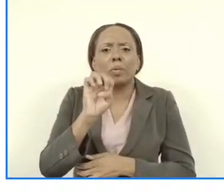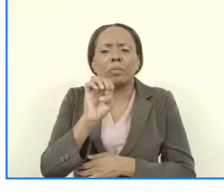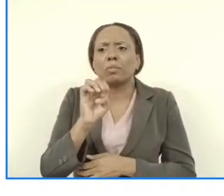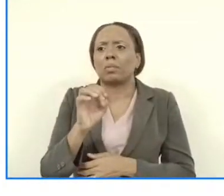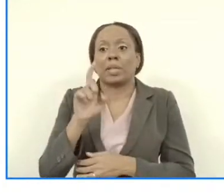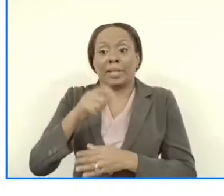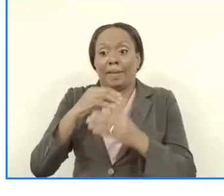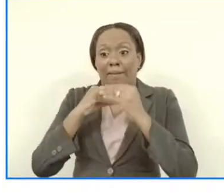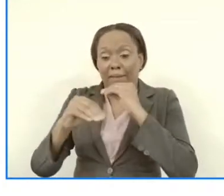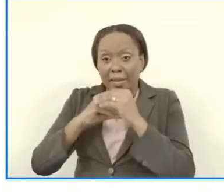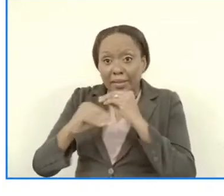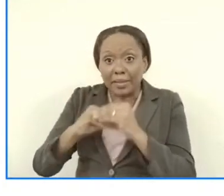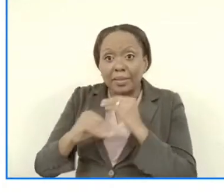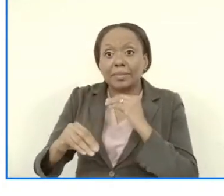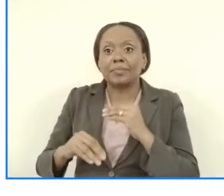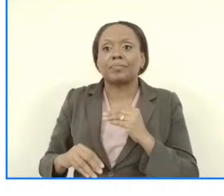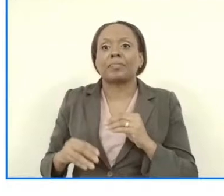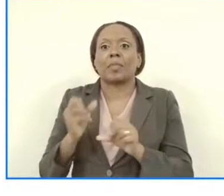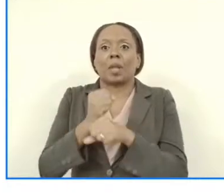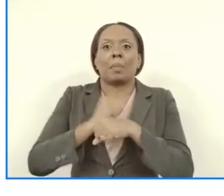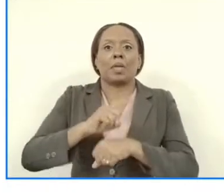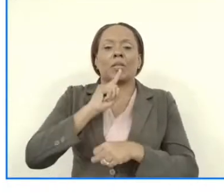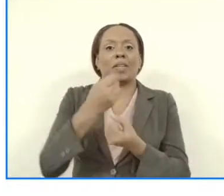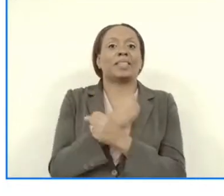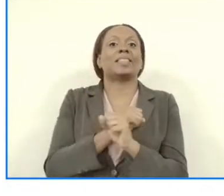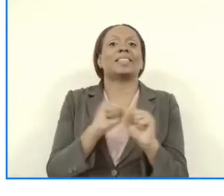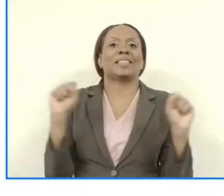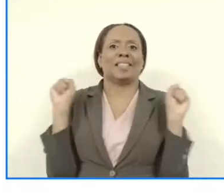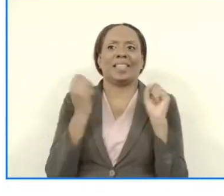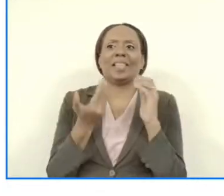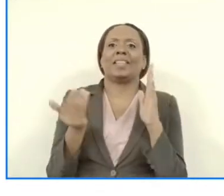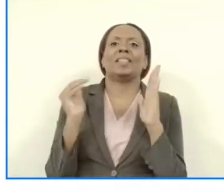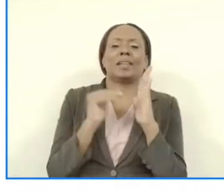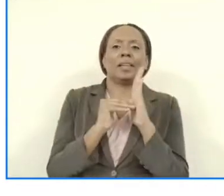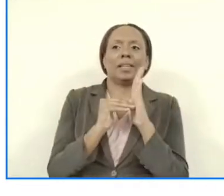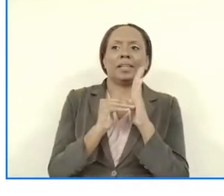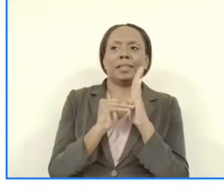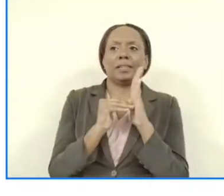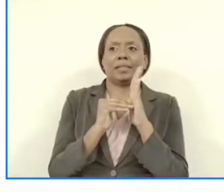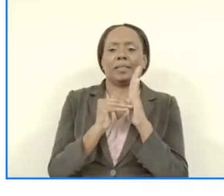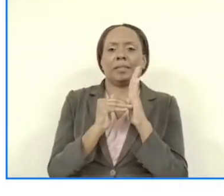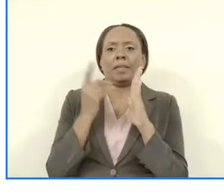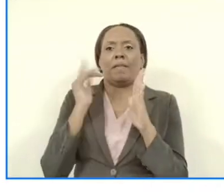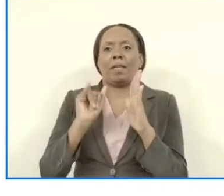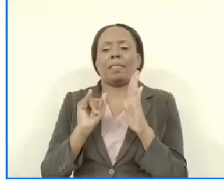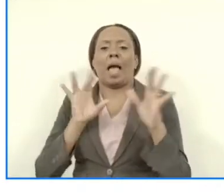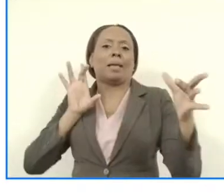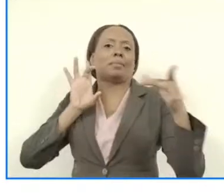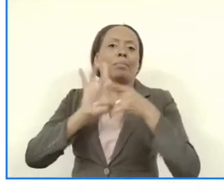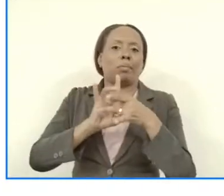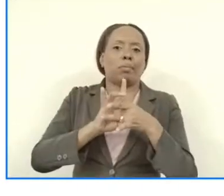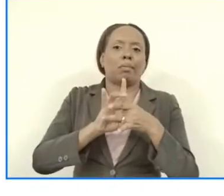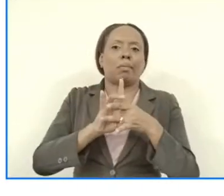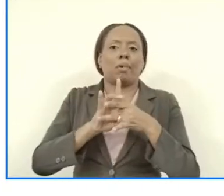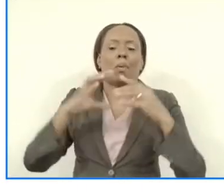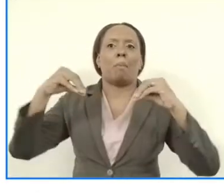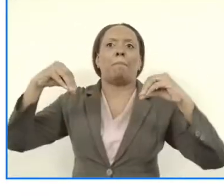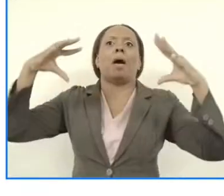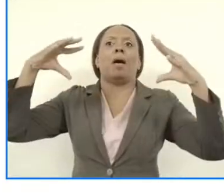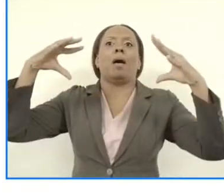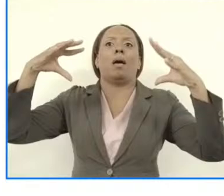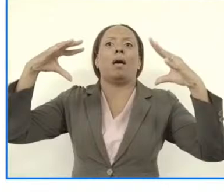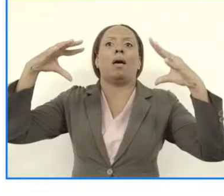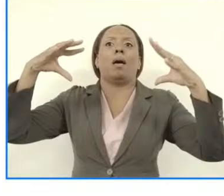are necessary, and then making it safe to reclose that or reestablish that link. In